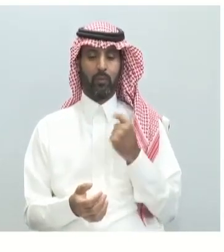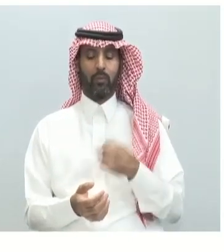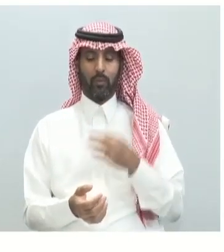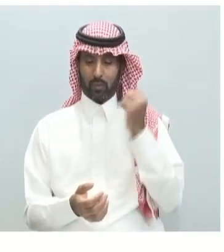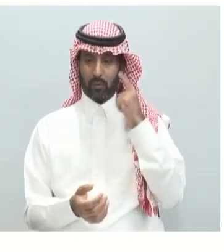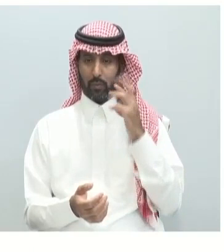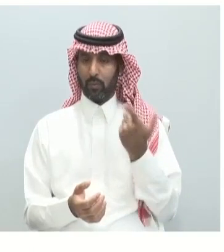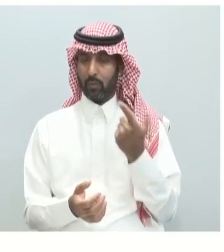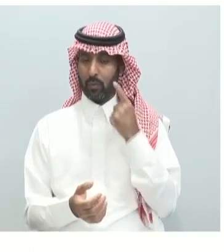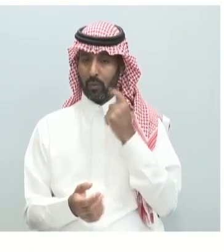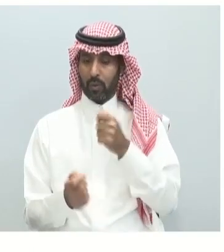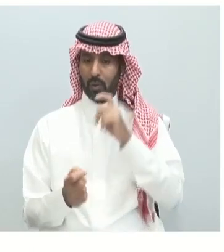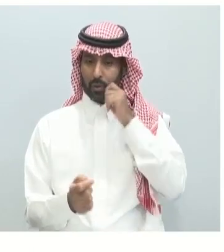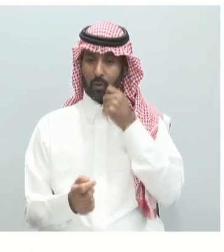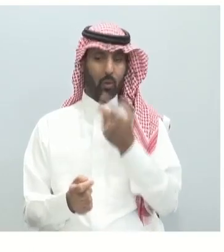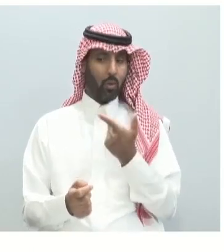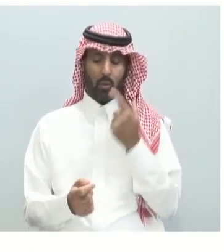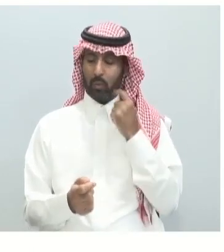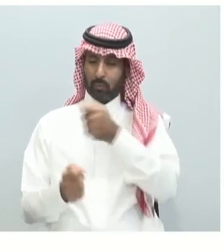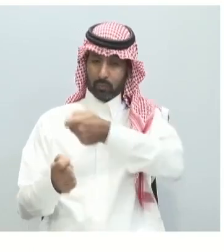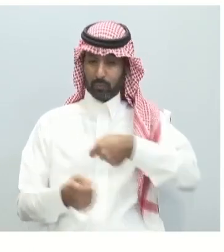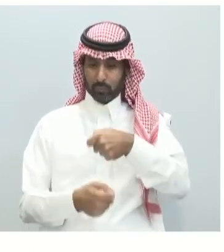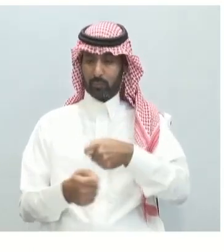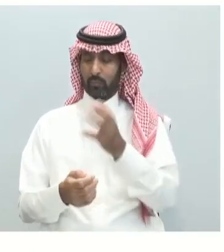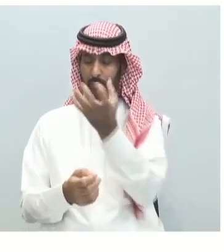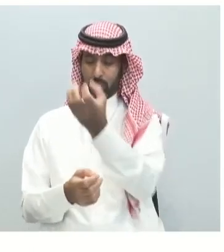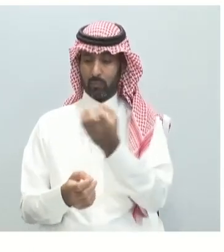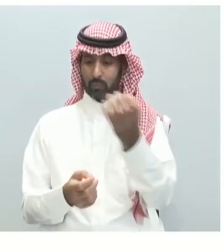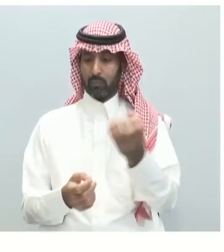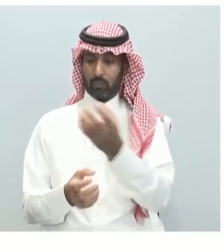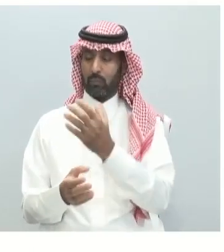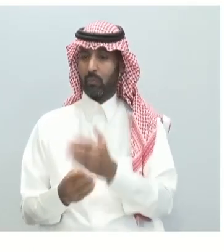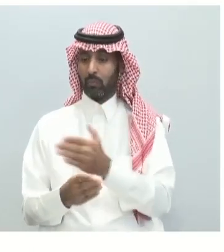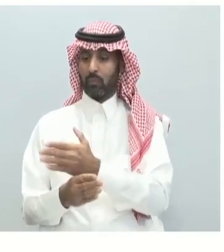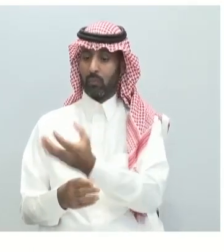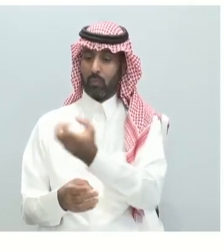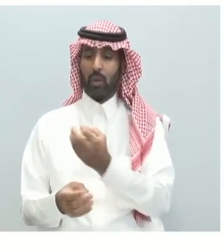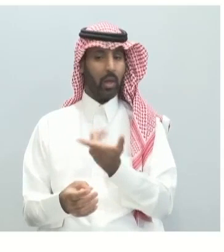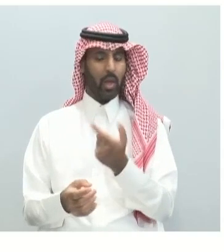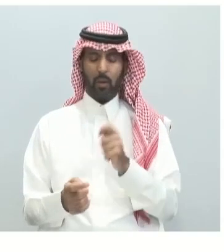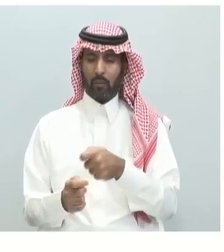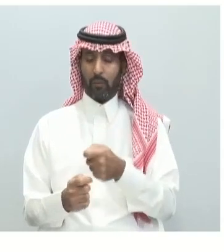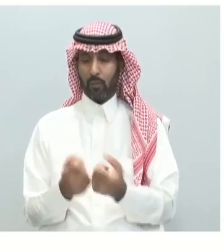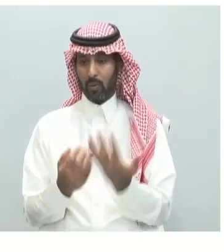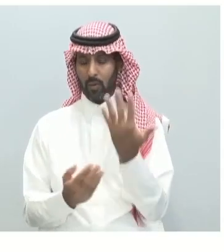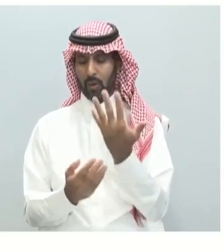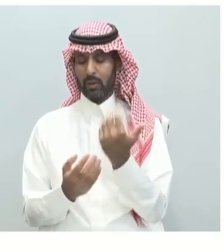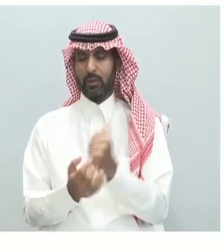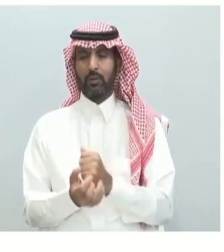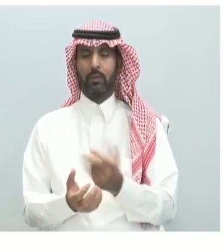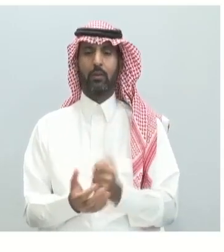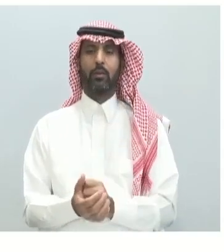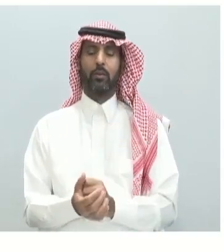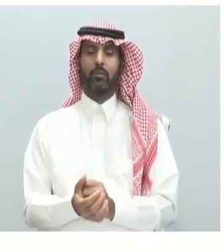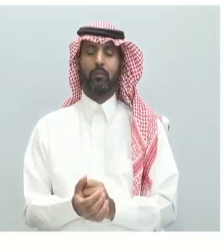to know the farmer who grows their food and learn more about how food is grown. So they know the farmer who grow